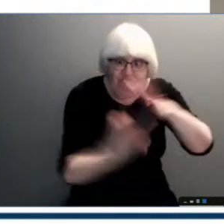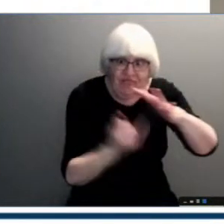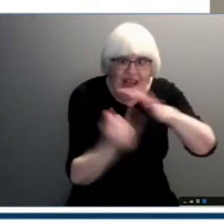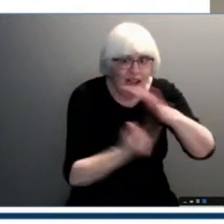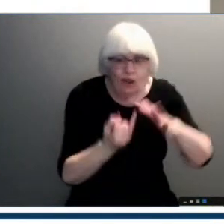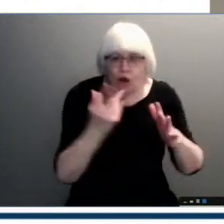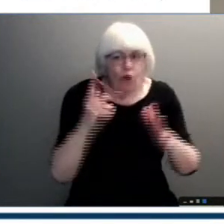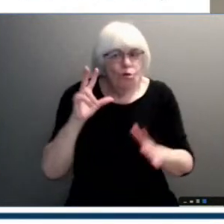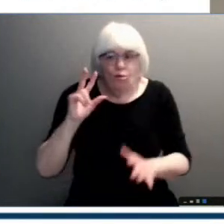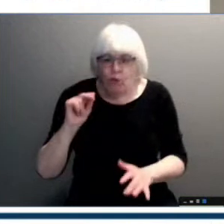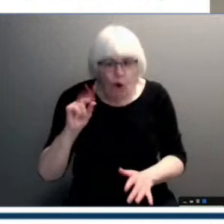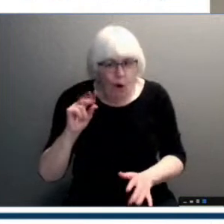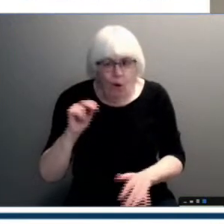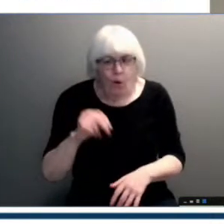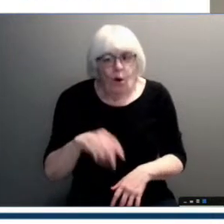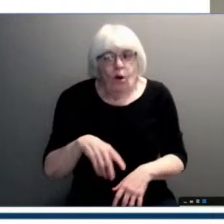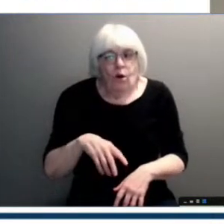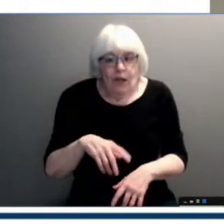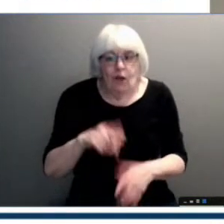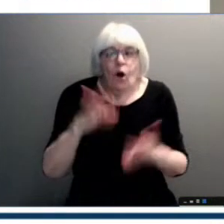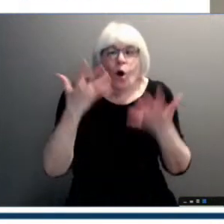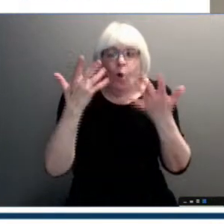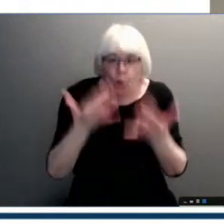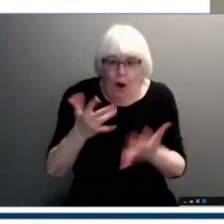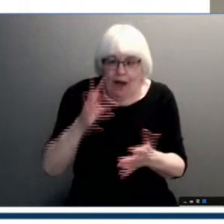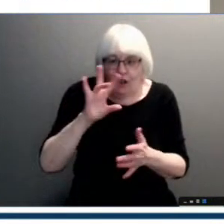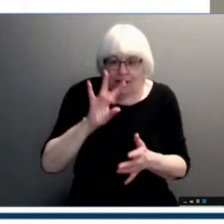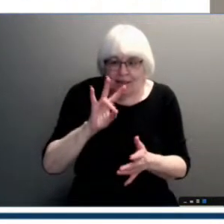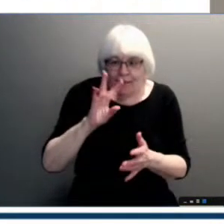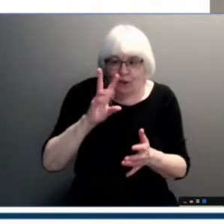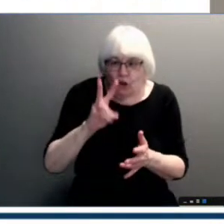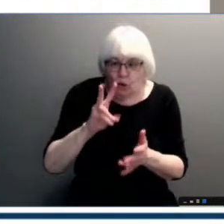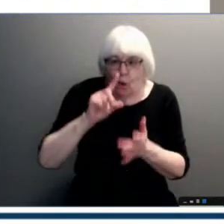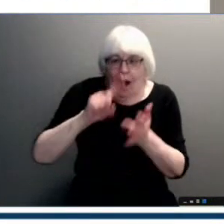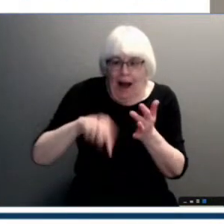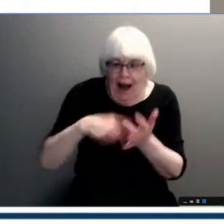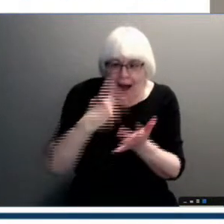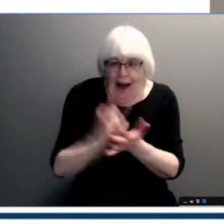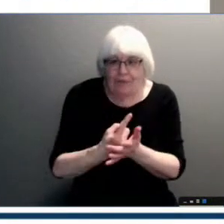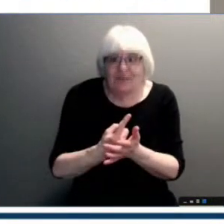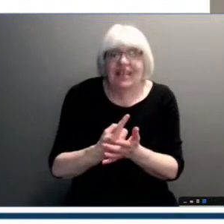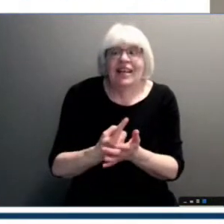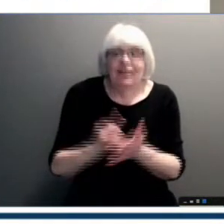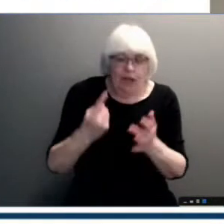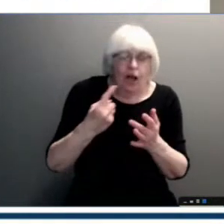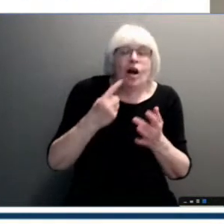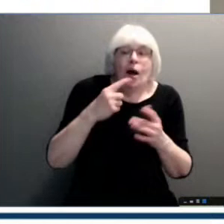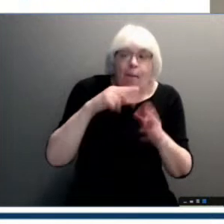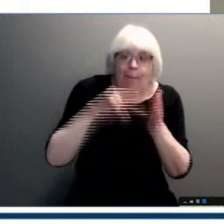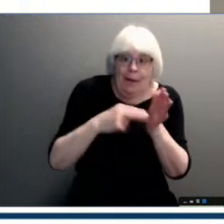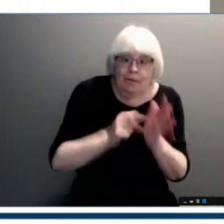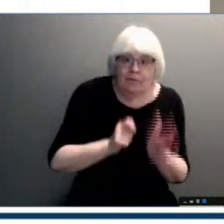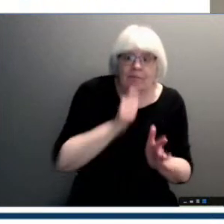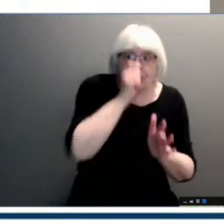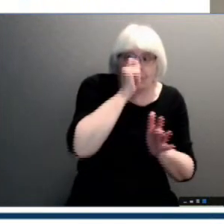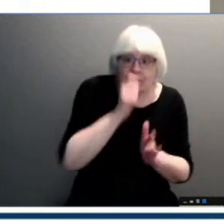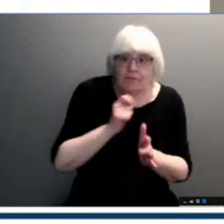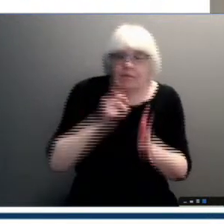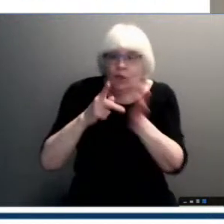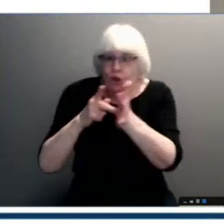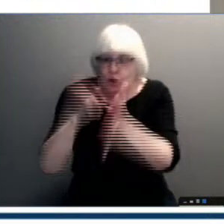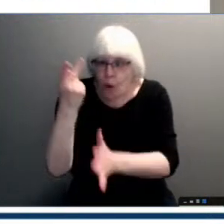we want to maintain that standard if possible. The health authorities do have protocols. We call them work isolation, where if there's